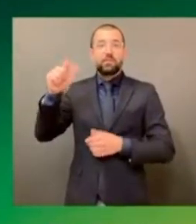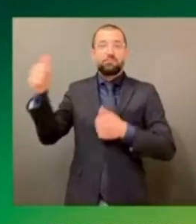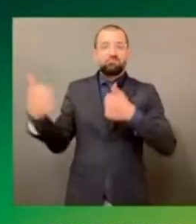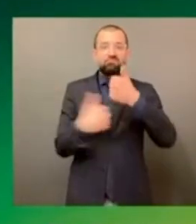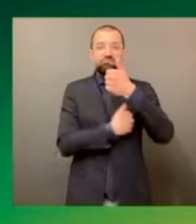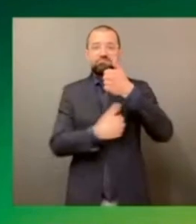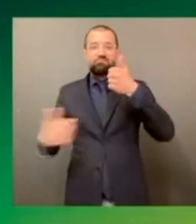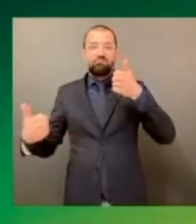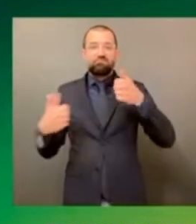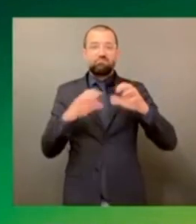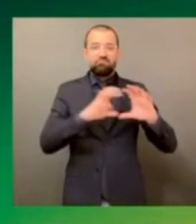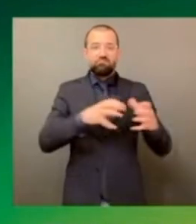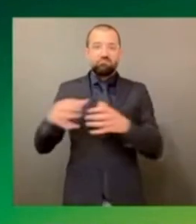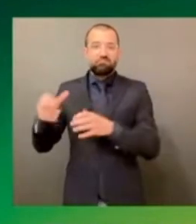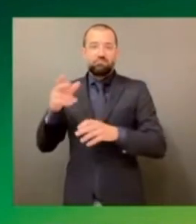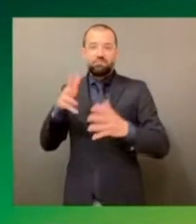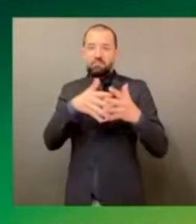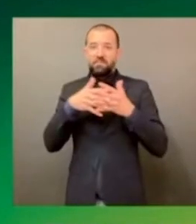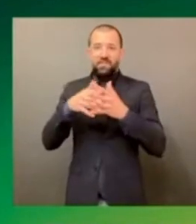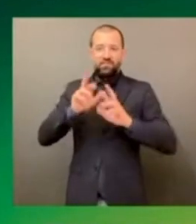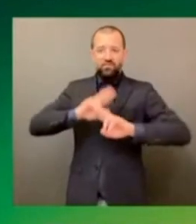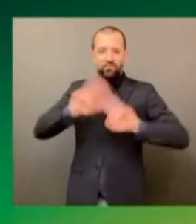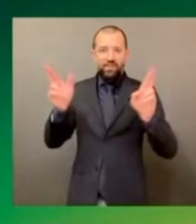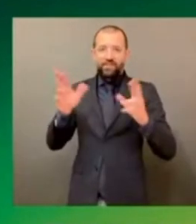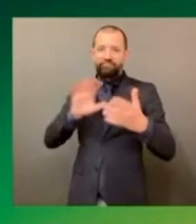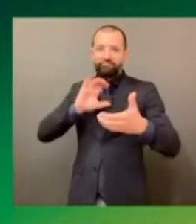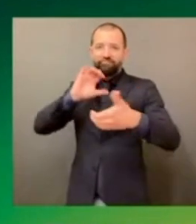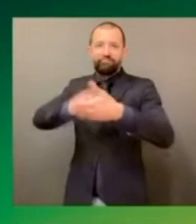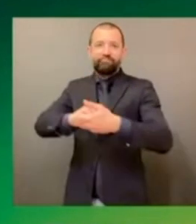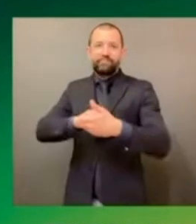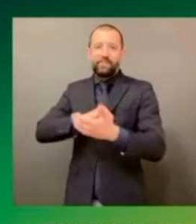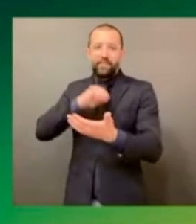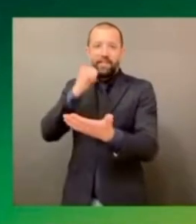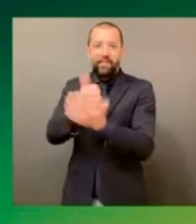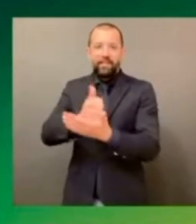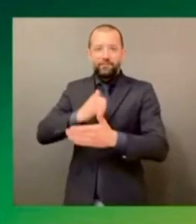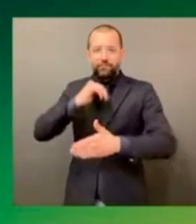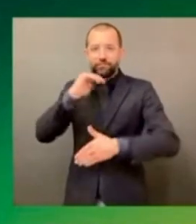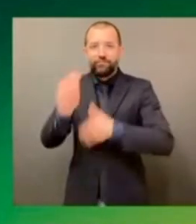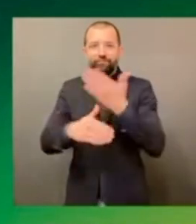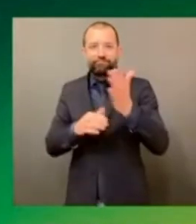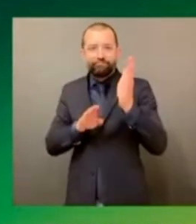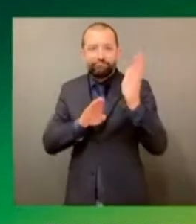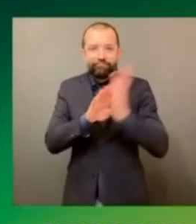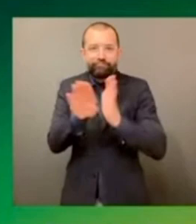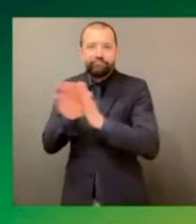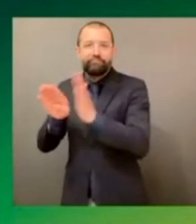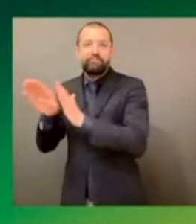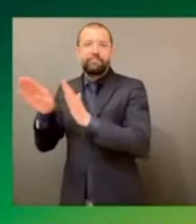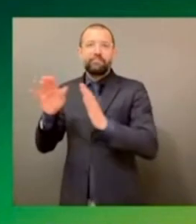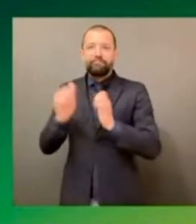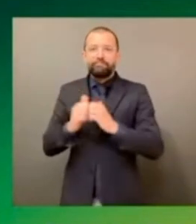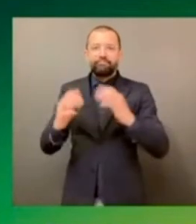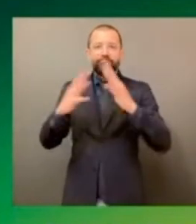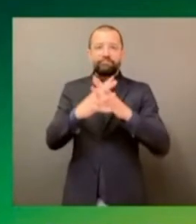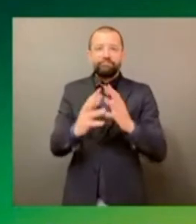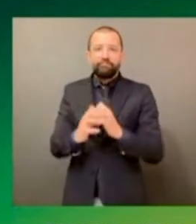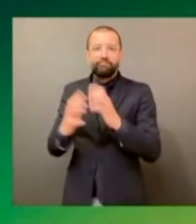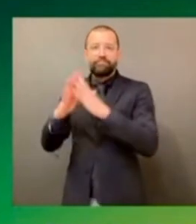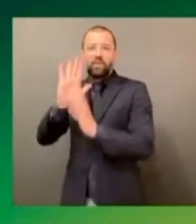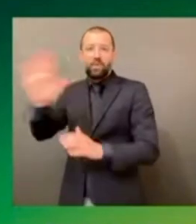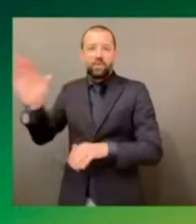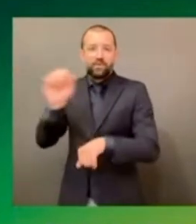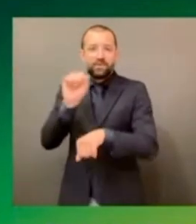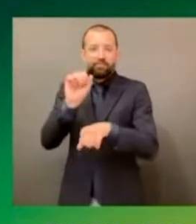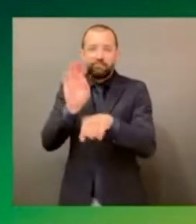help accelerate the innovation and entrepreneurship that is already underway. Let's look,